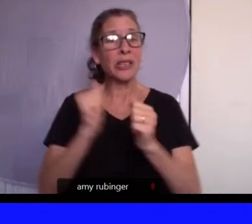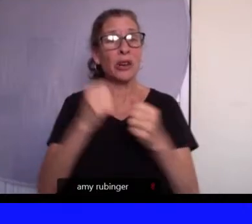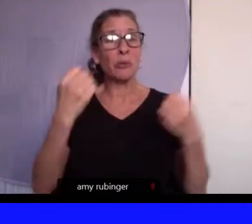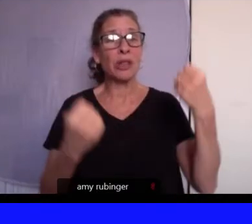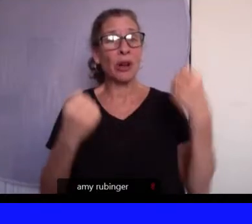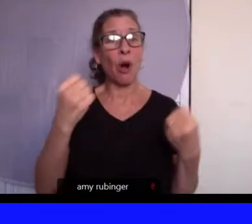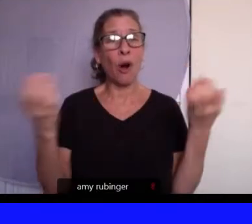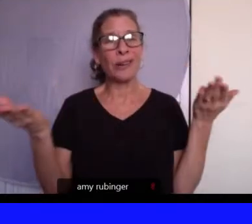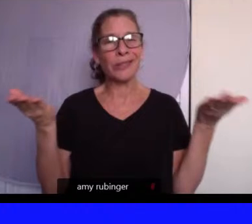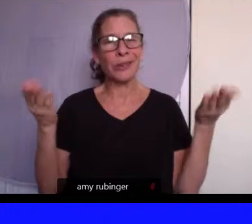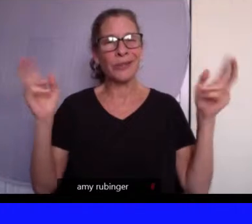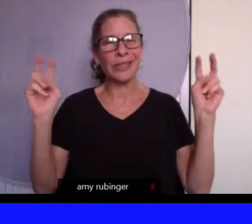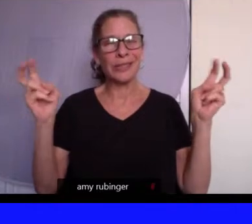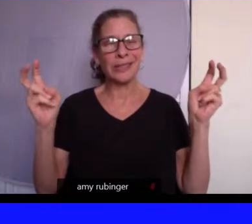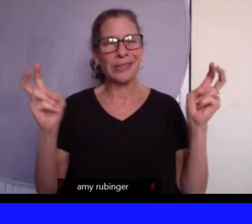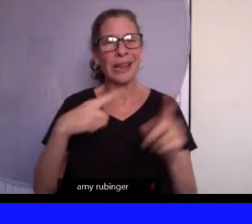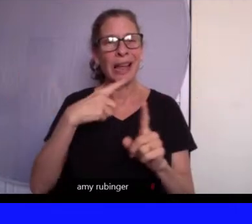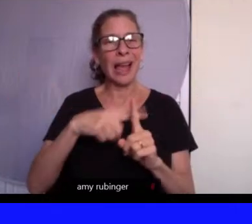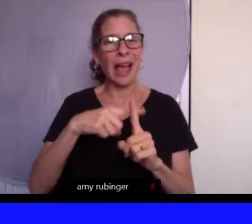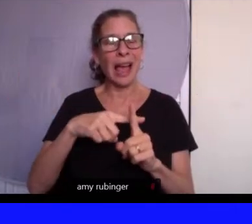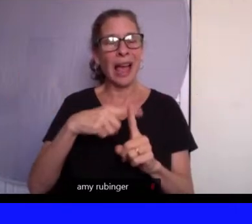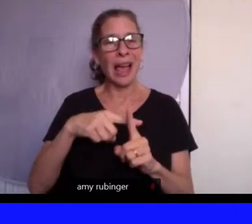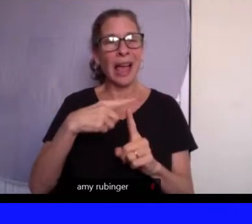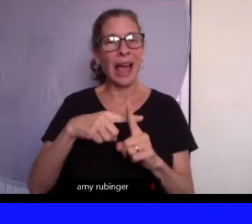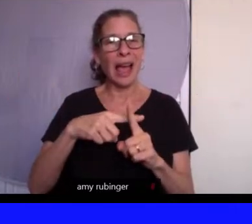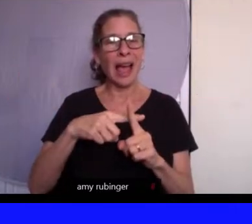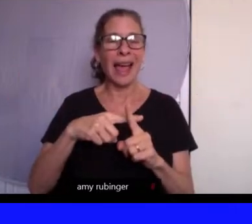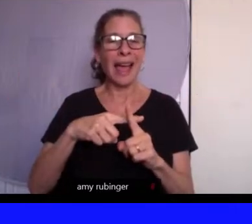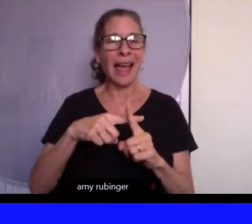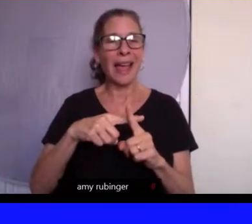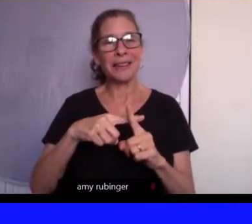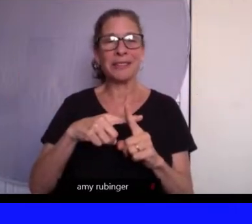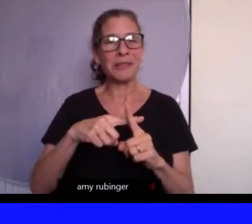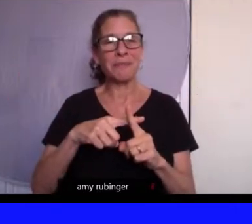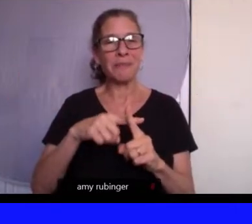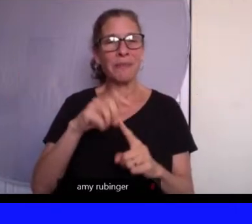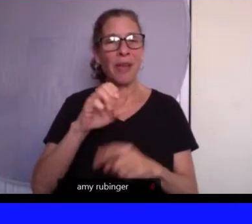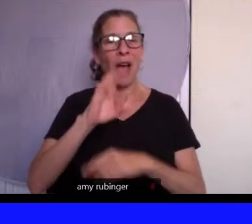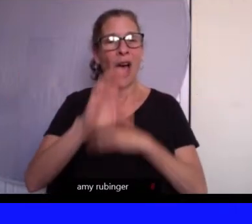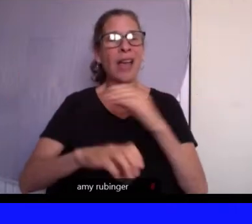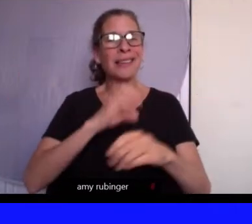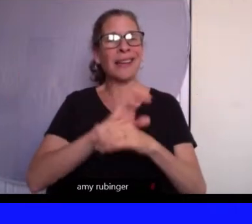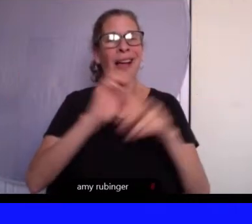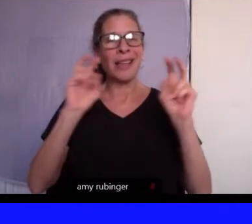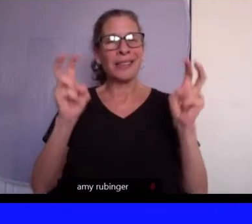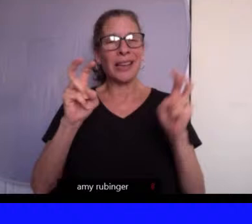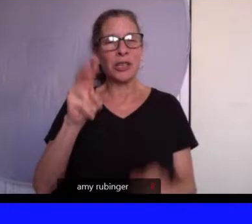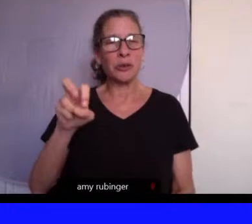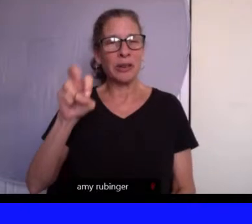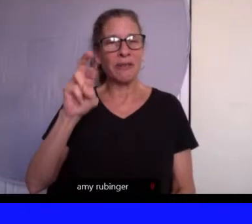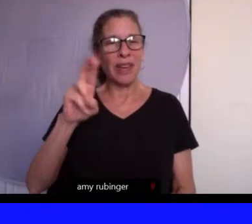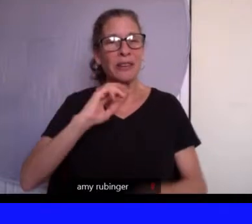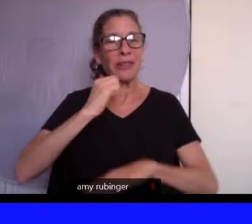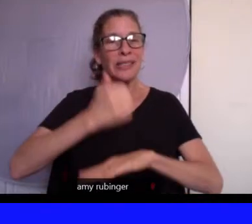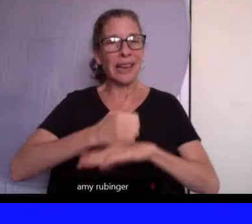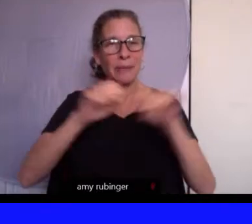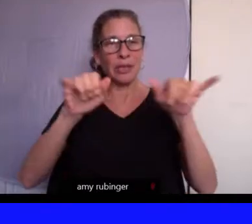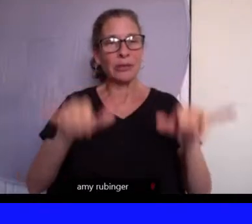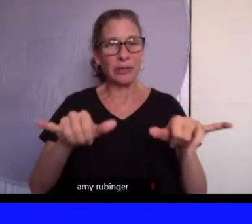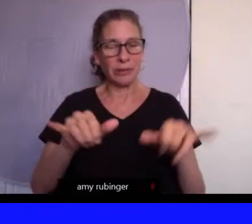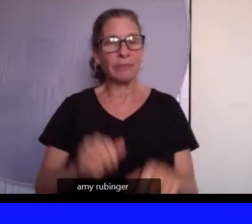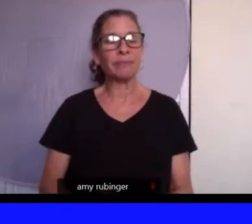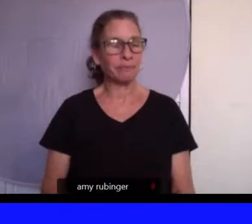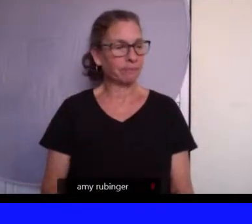hearing loss? How do we find that out upstream? Medicare has something called the annual wellness visit that hasn't